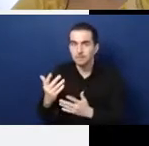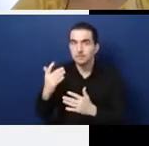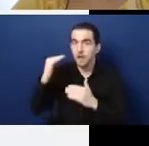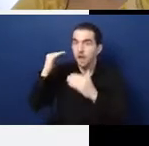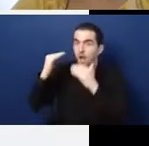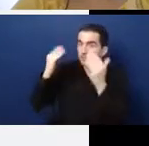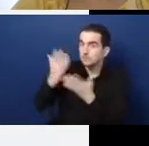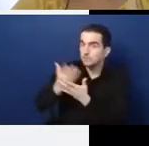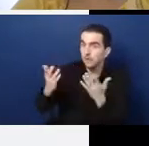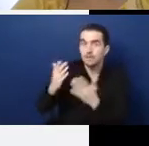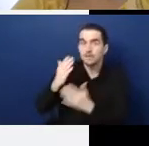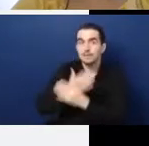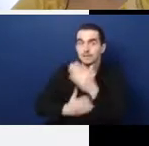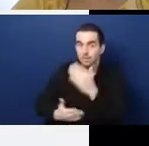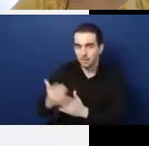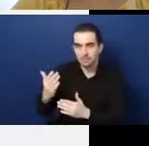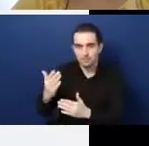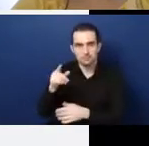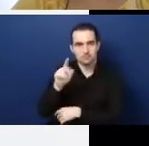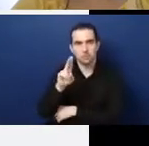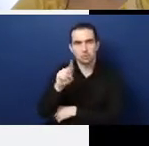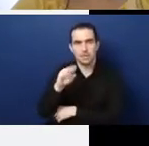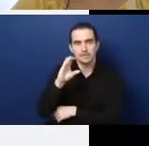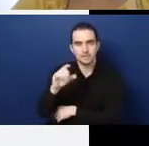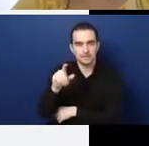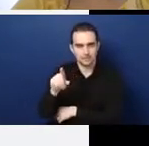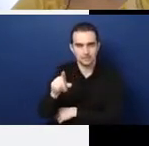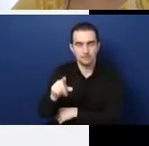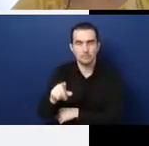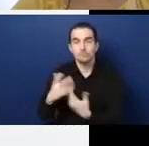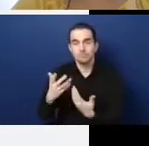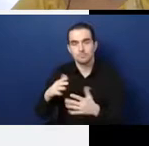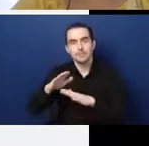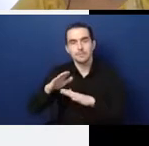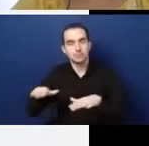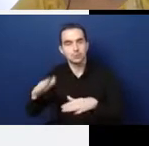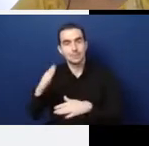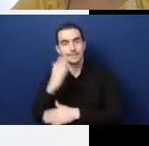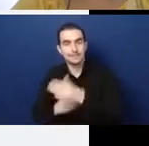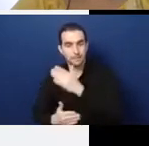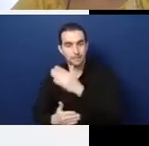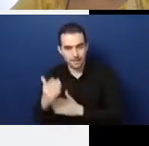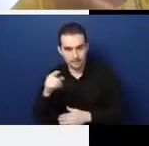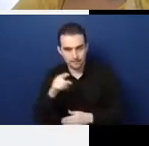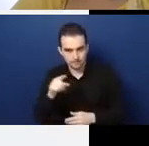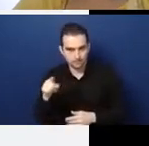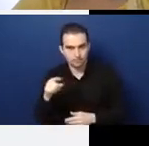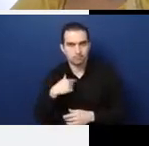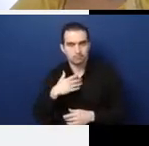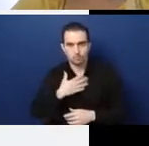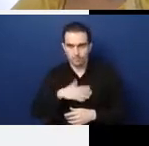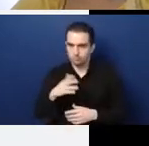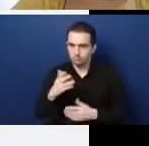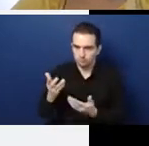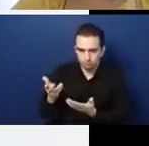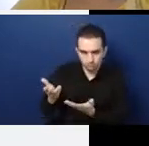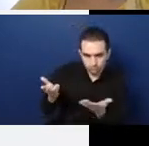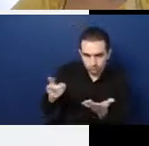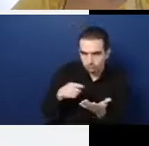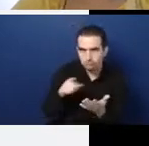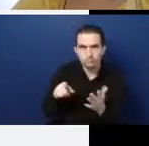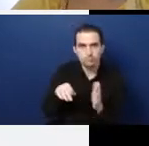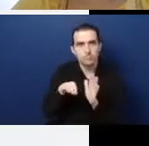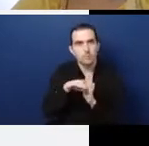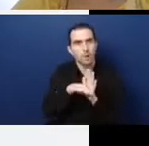In our policy, we outlined the broad safeguarding approach towards disabilities, but we also include